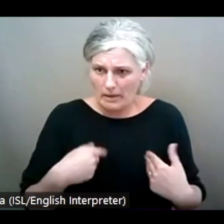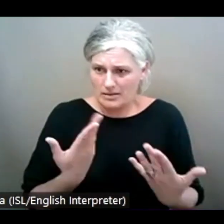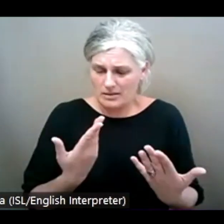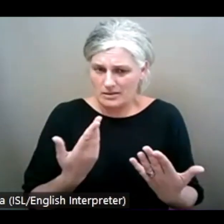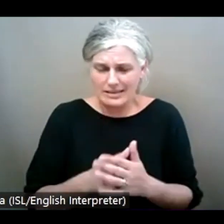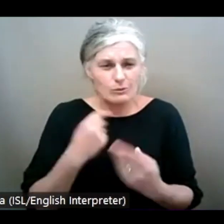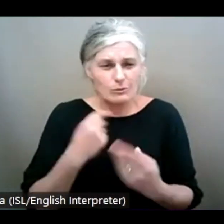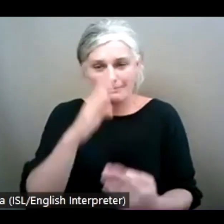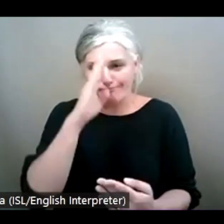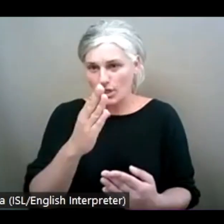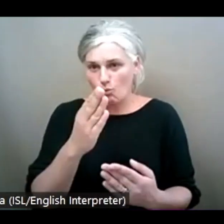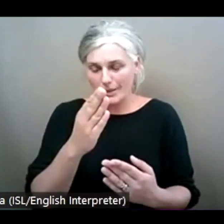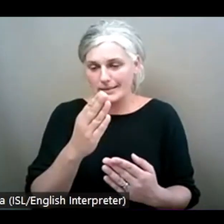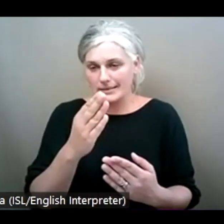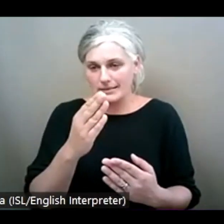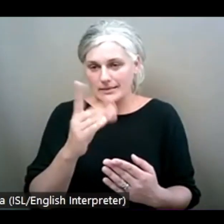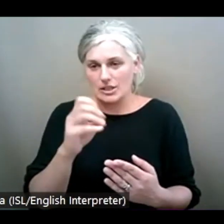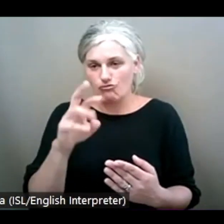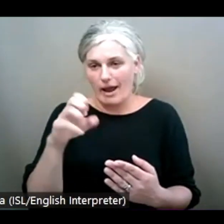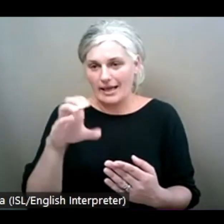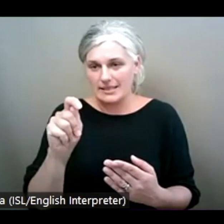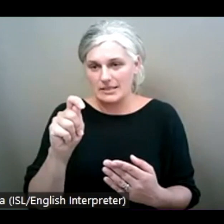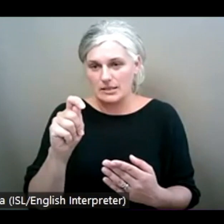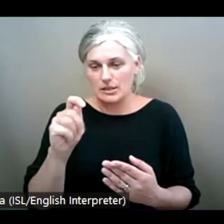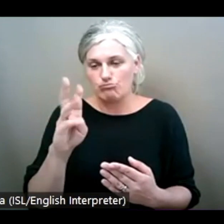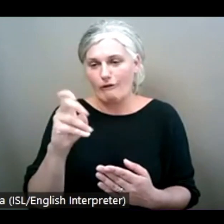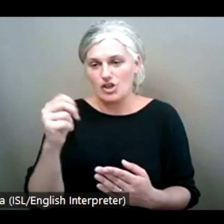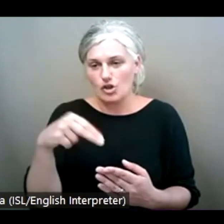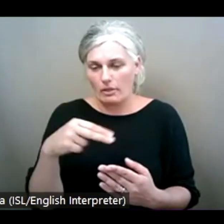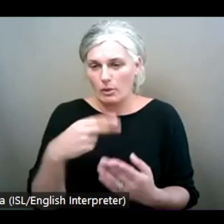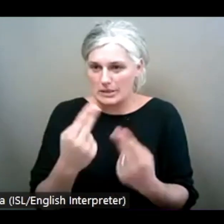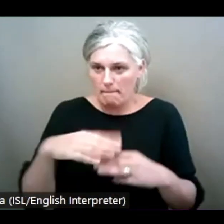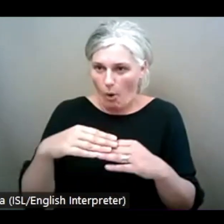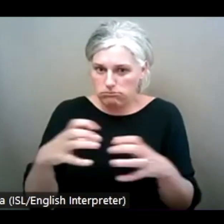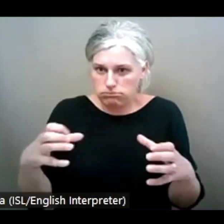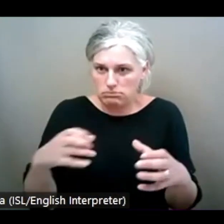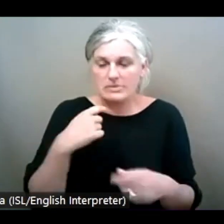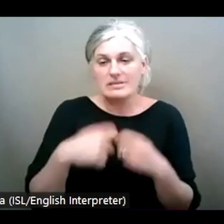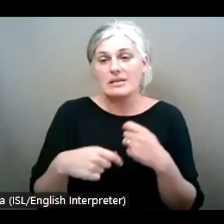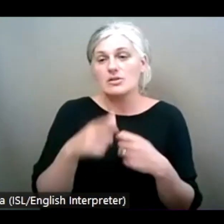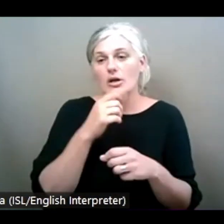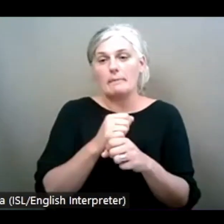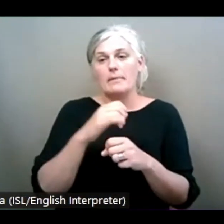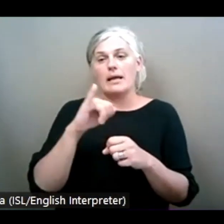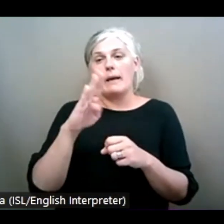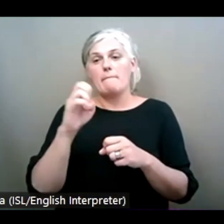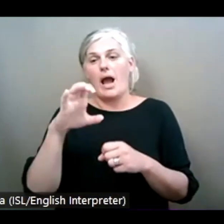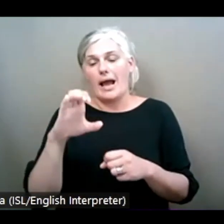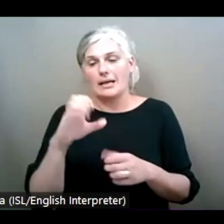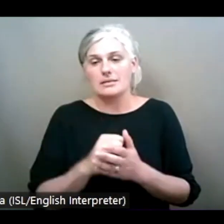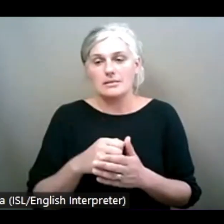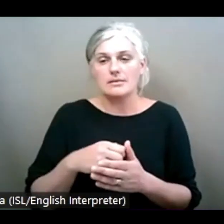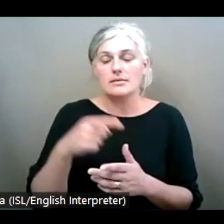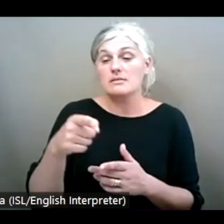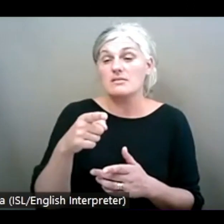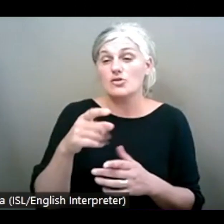direct provision. Yeah. So I think that's the point. And the point is too, is like, it's like actually going to IBEC, who is the Irish Business Group, and saying, hey, come here, how do